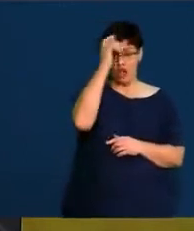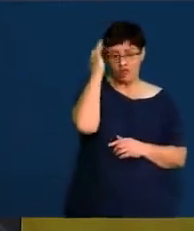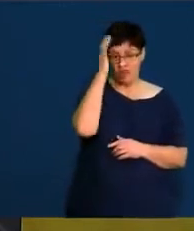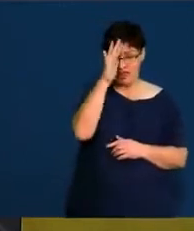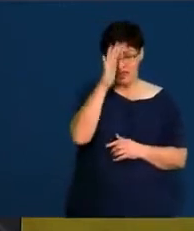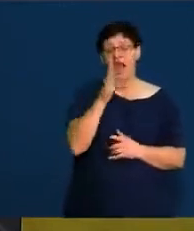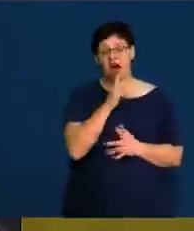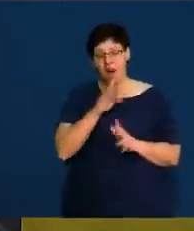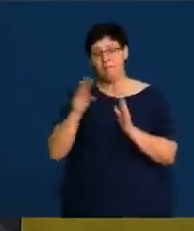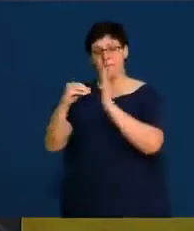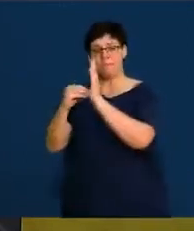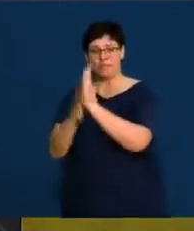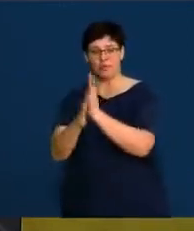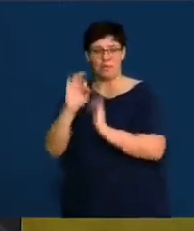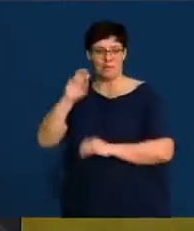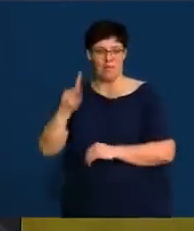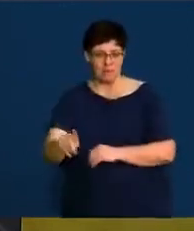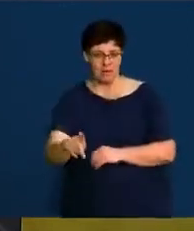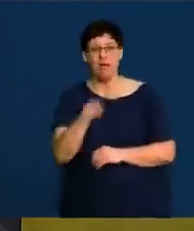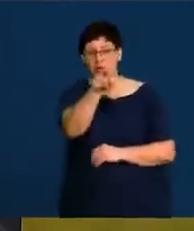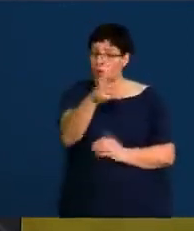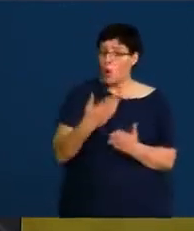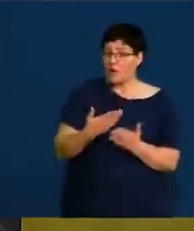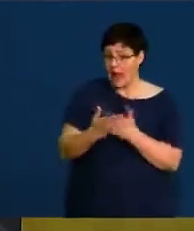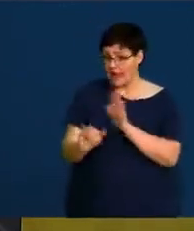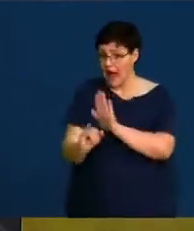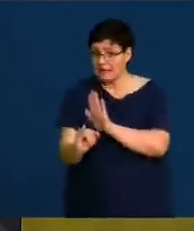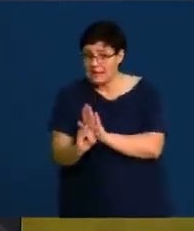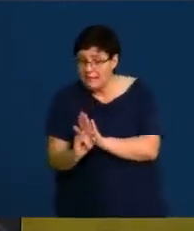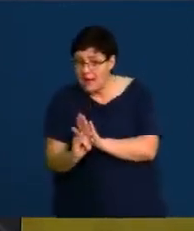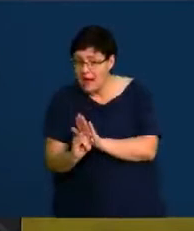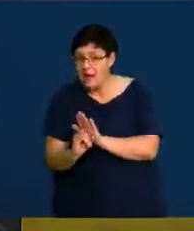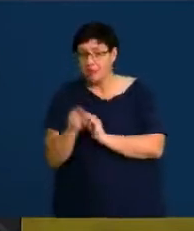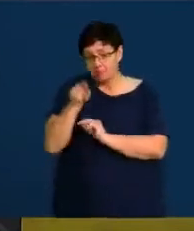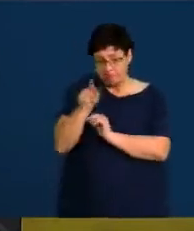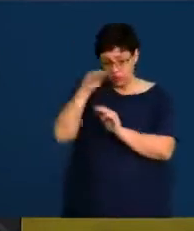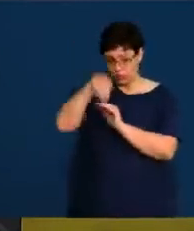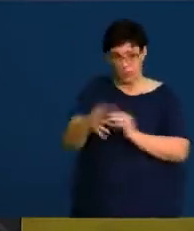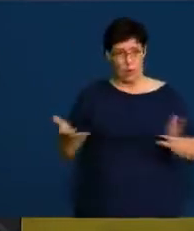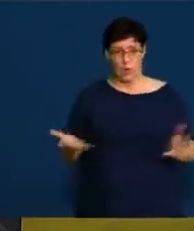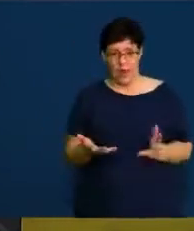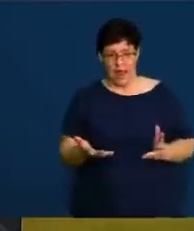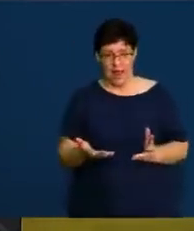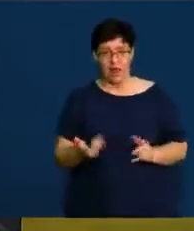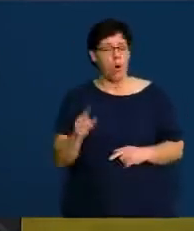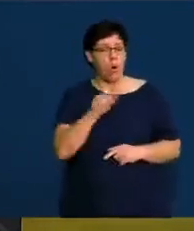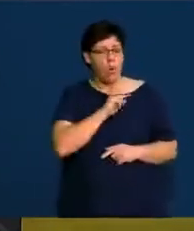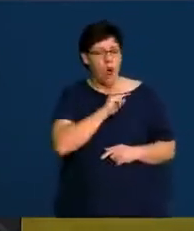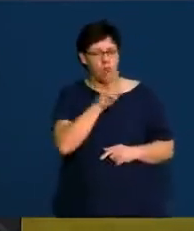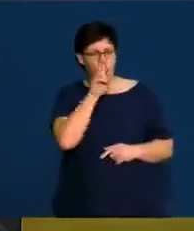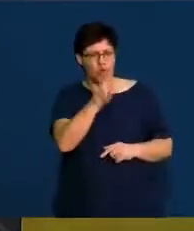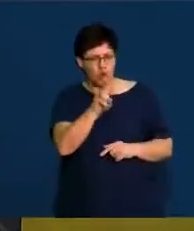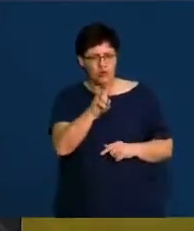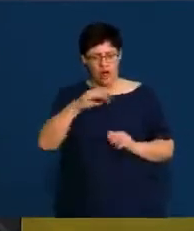being examined on the map? And your ability to identify where that slope is by simply looking at the